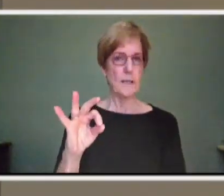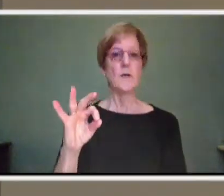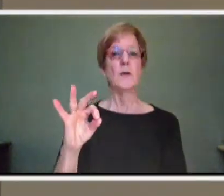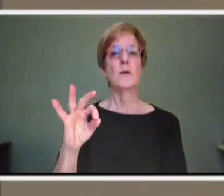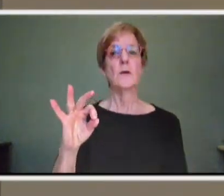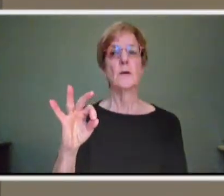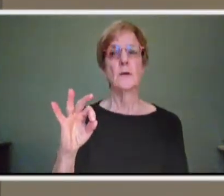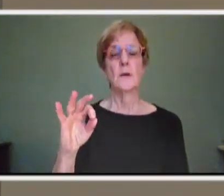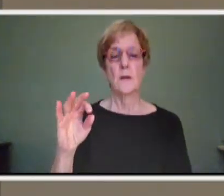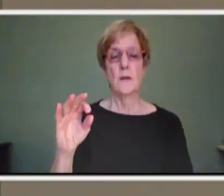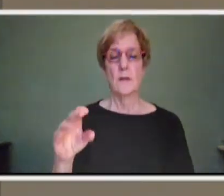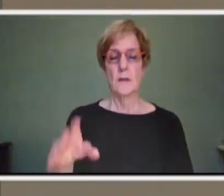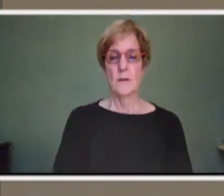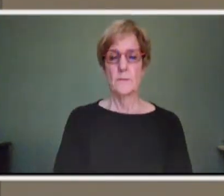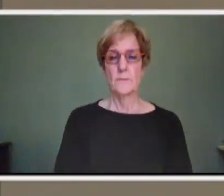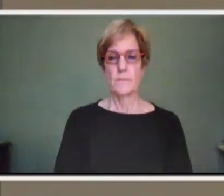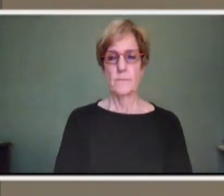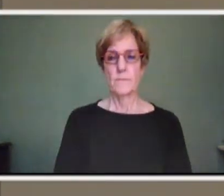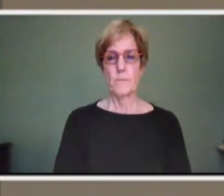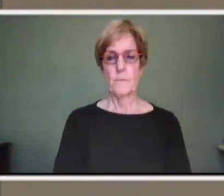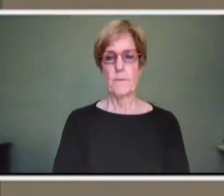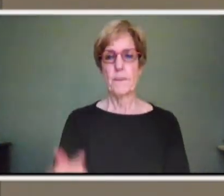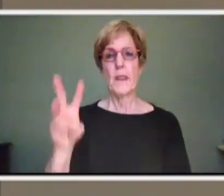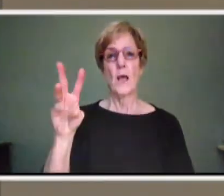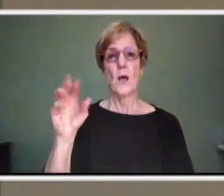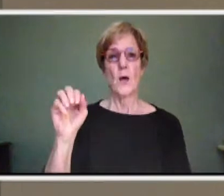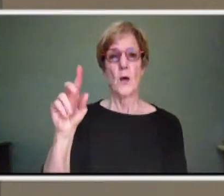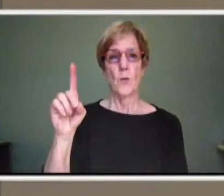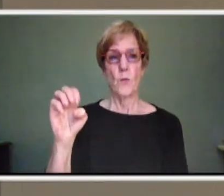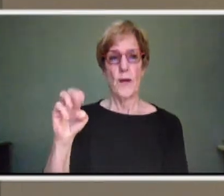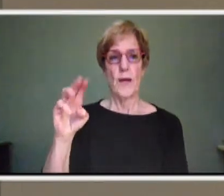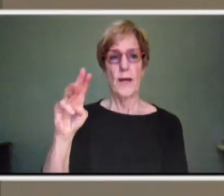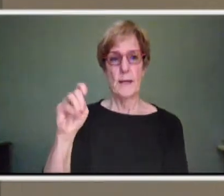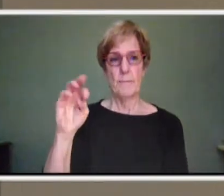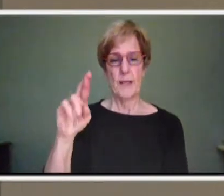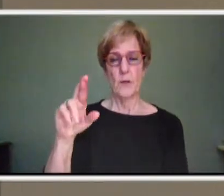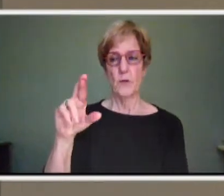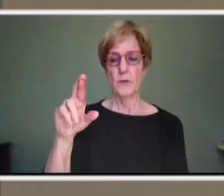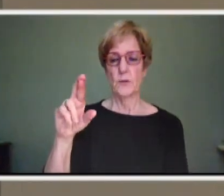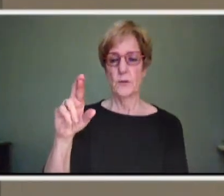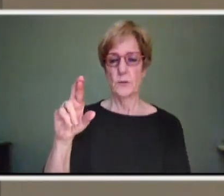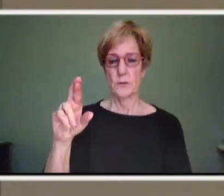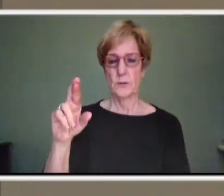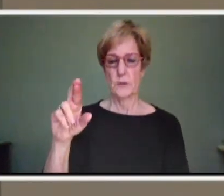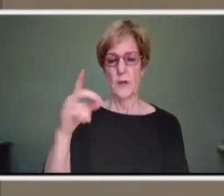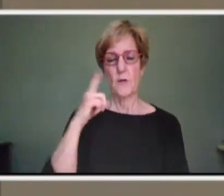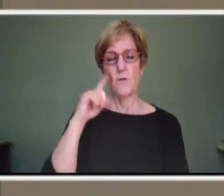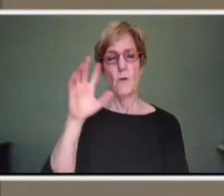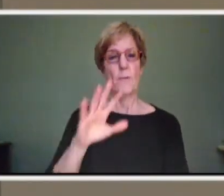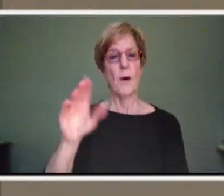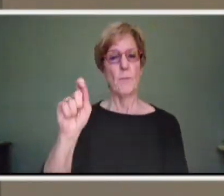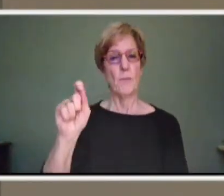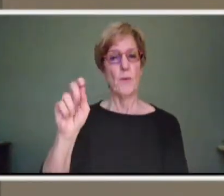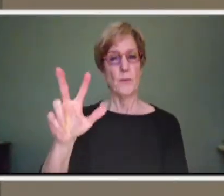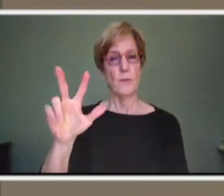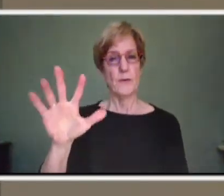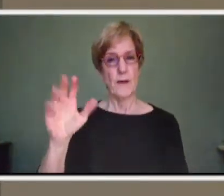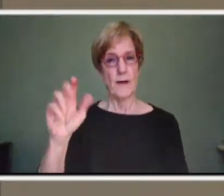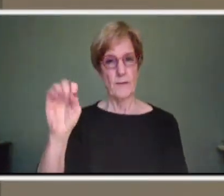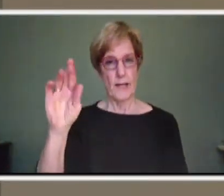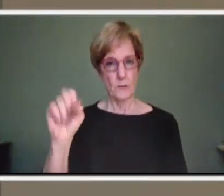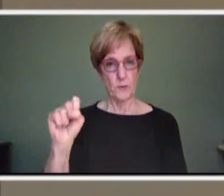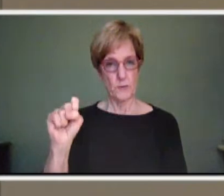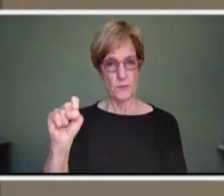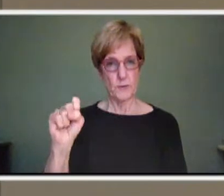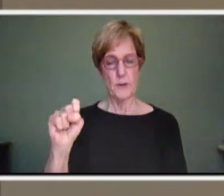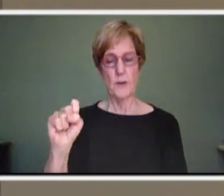2022-029, by Wade Miller, Skyline Townhomes LLC, for approximately 0.35 acres located